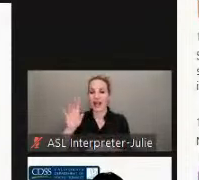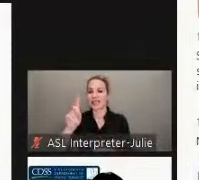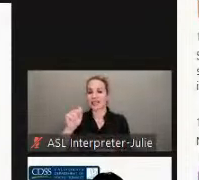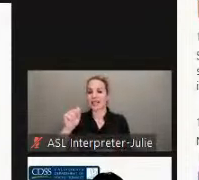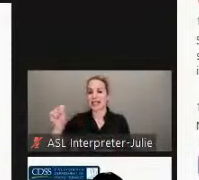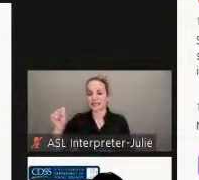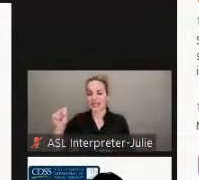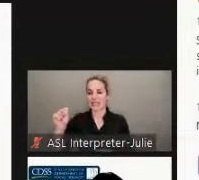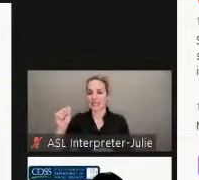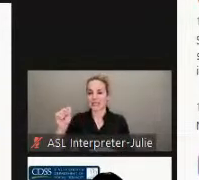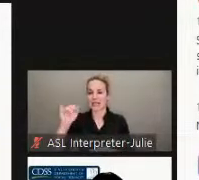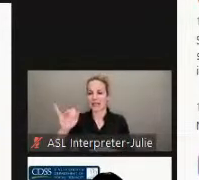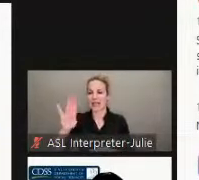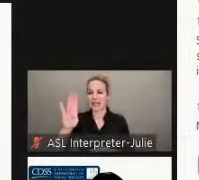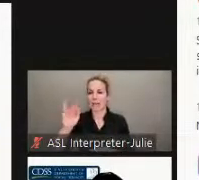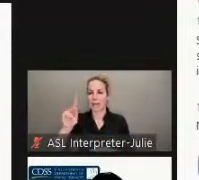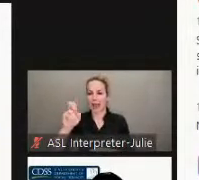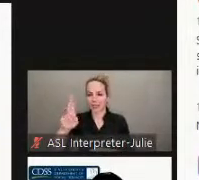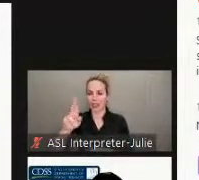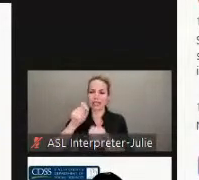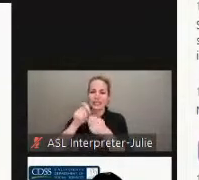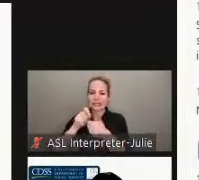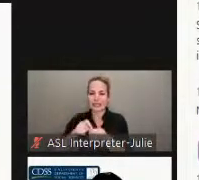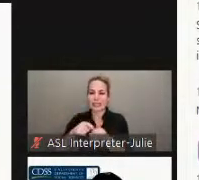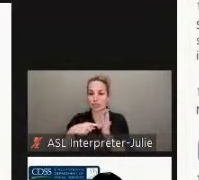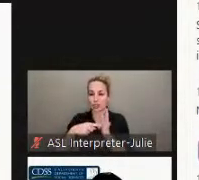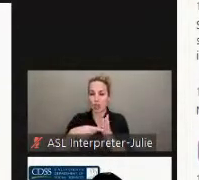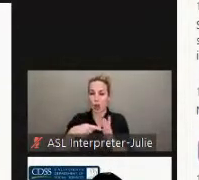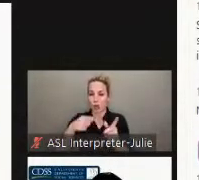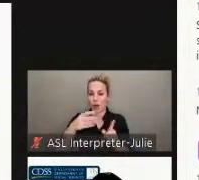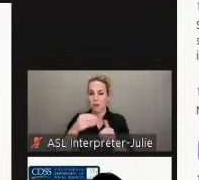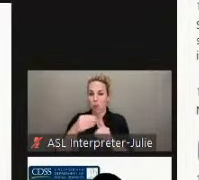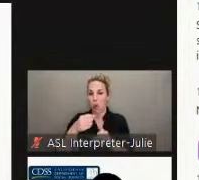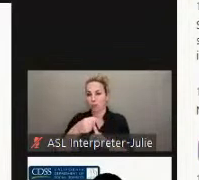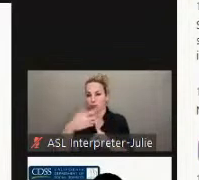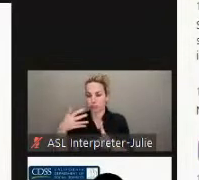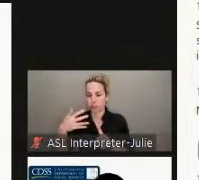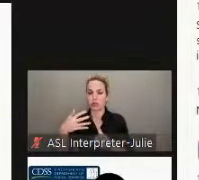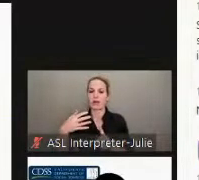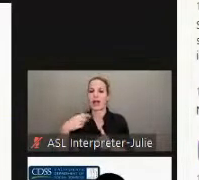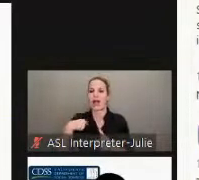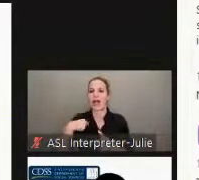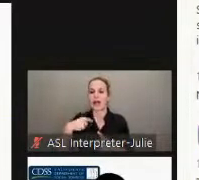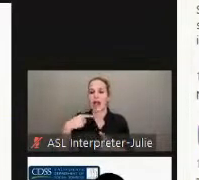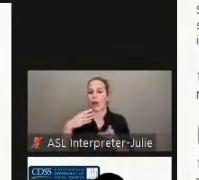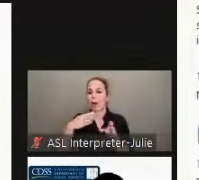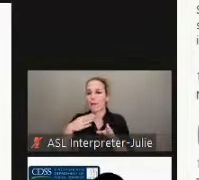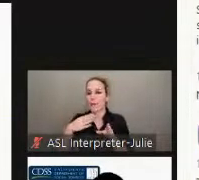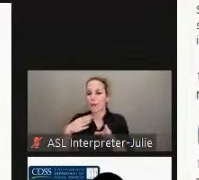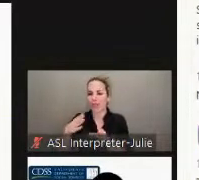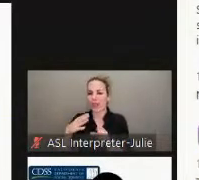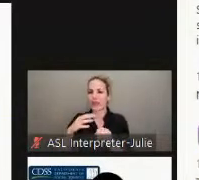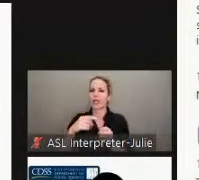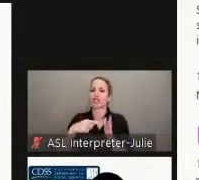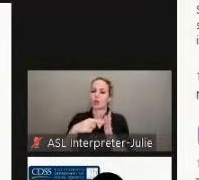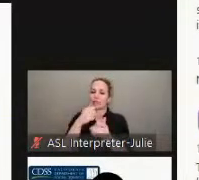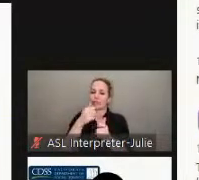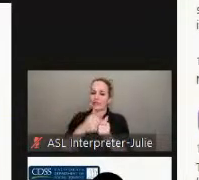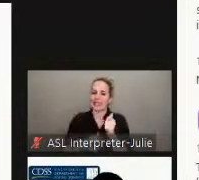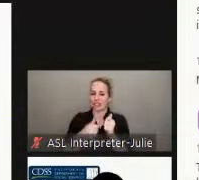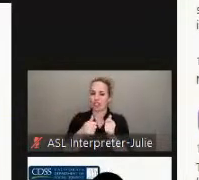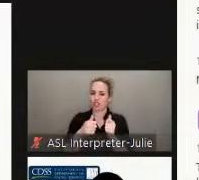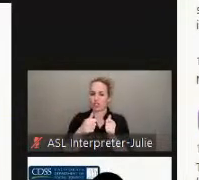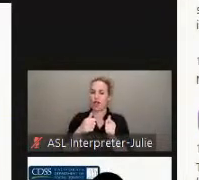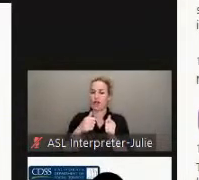assistance finder, which includes the details shown above, as well as our estimate methodology section, which shows each program's methodology